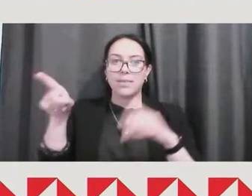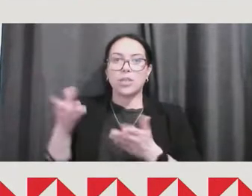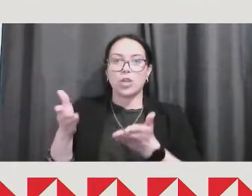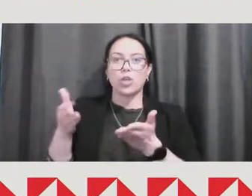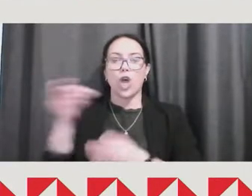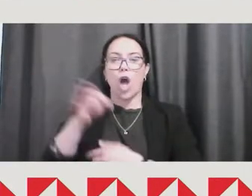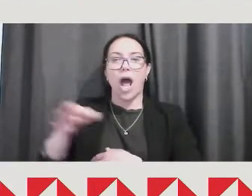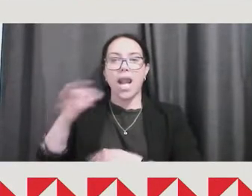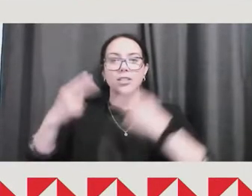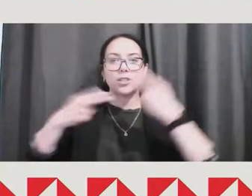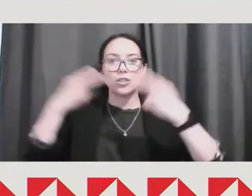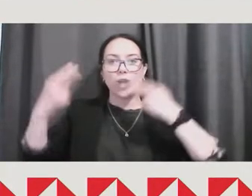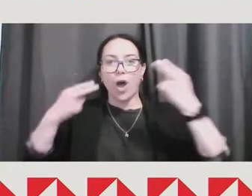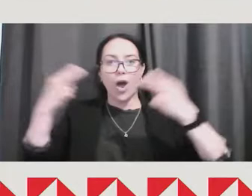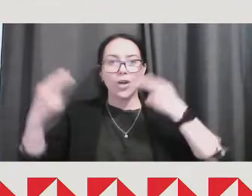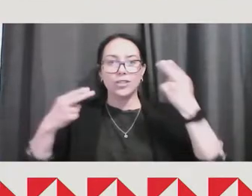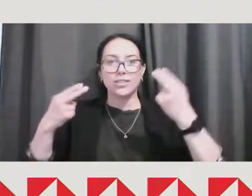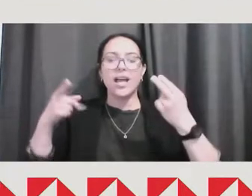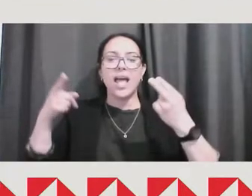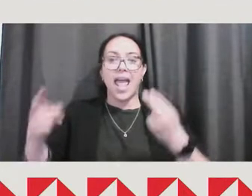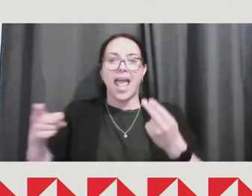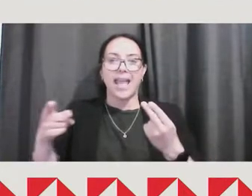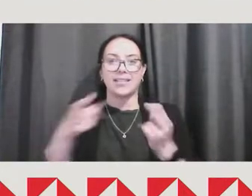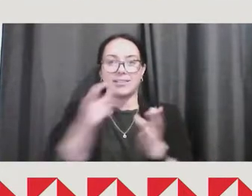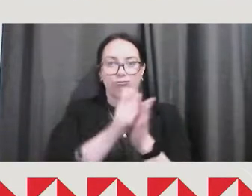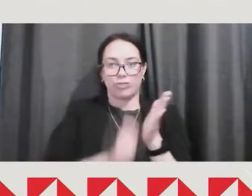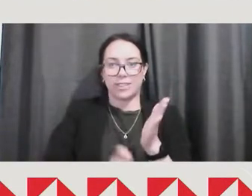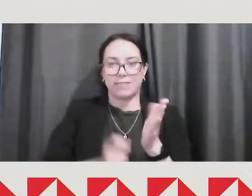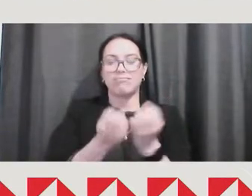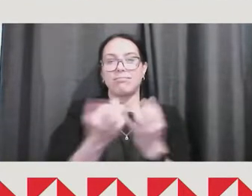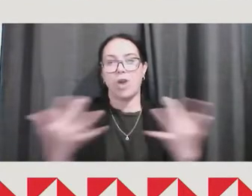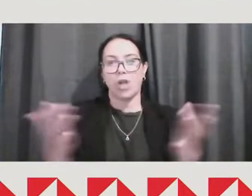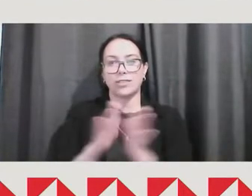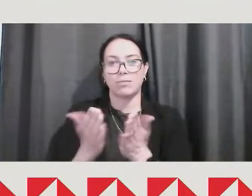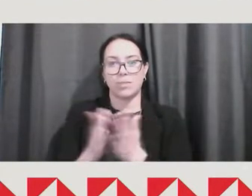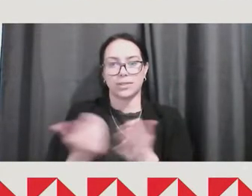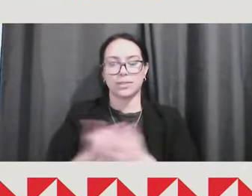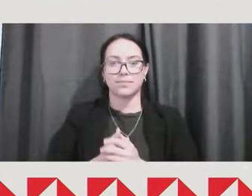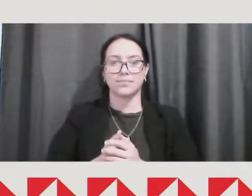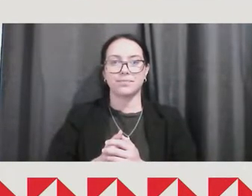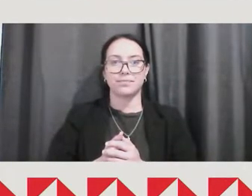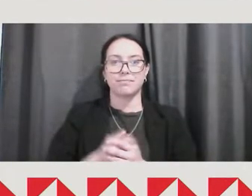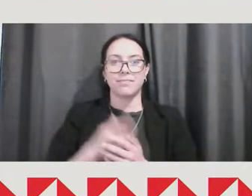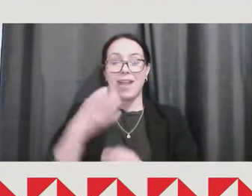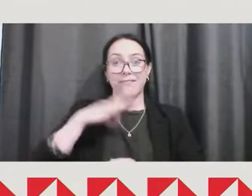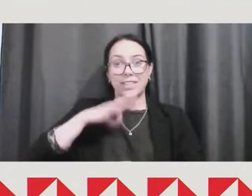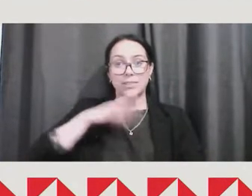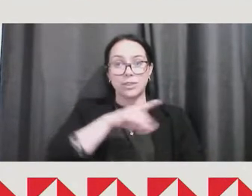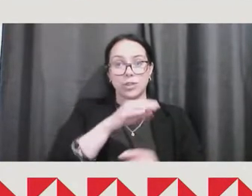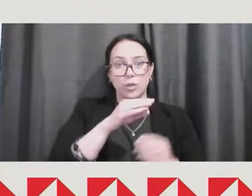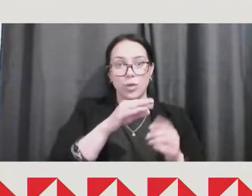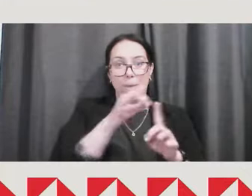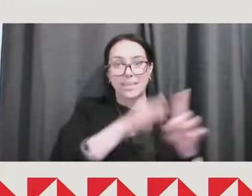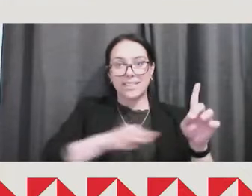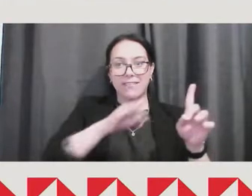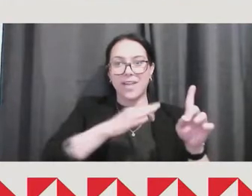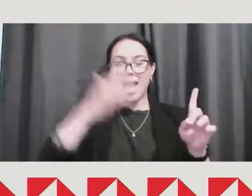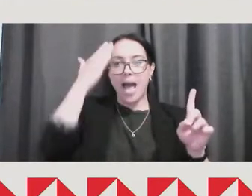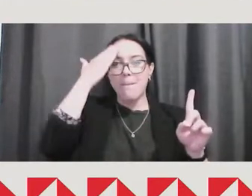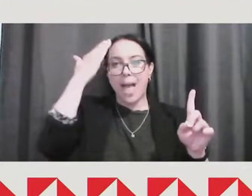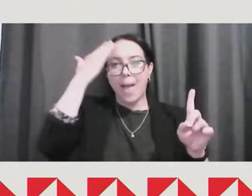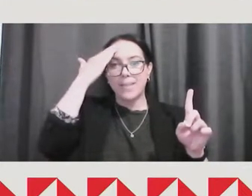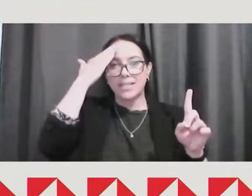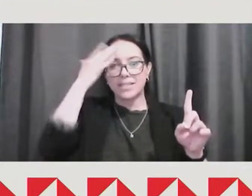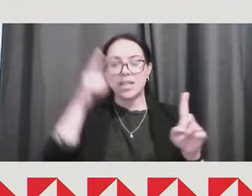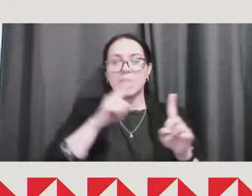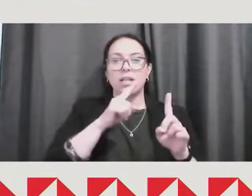songs and has captured these in a number of books investment to the Pacifica mamas supported the publishing of Dr Jonathan's recent book